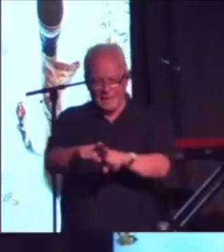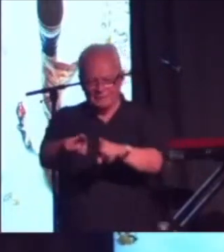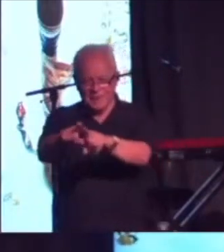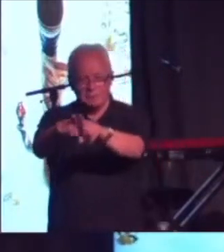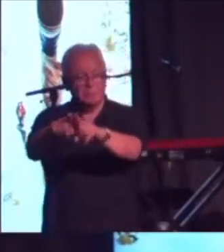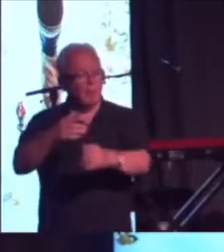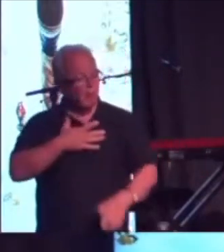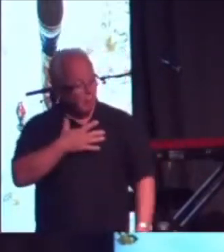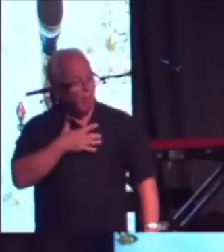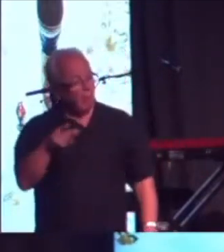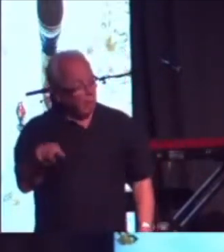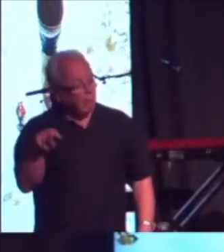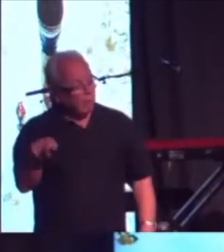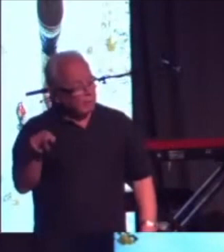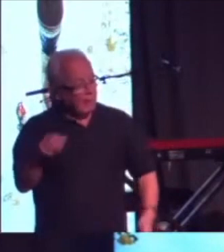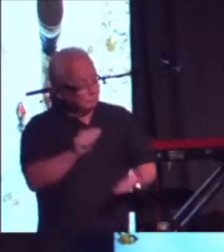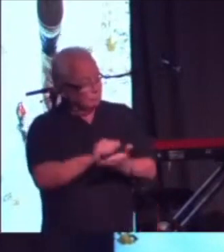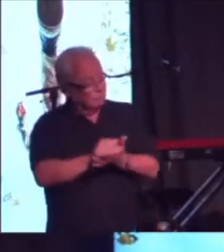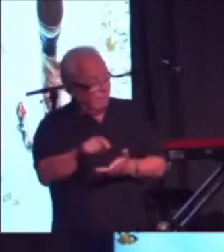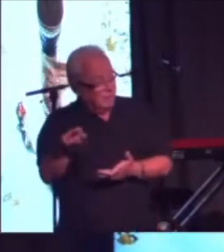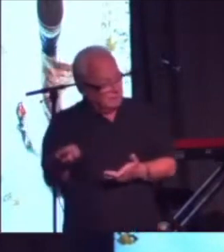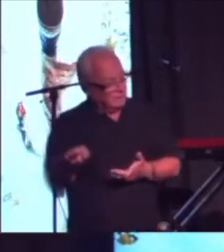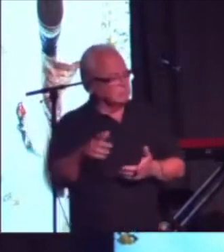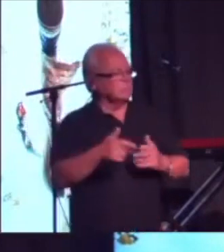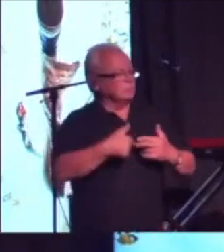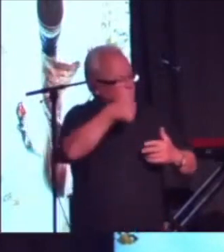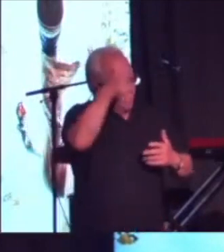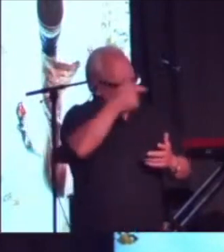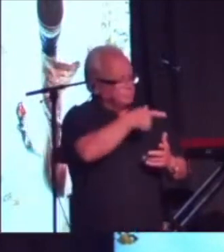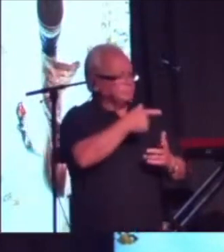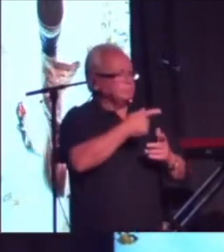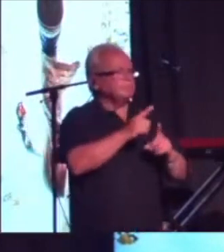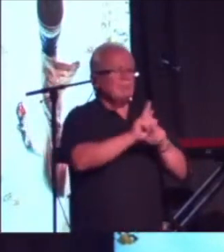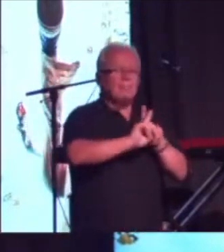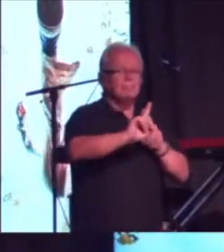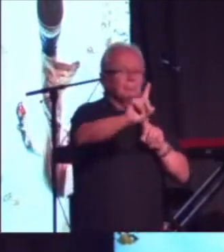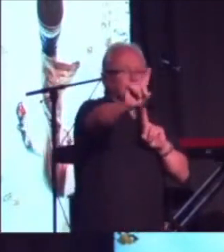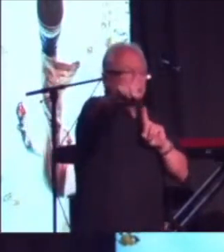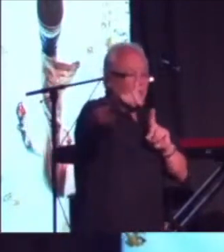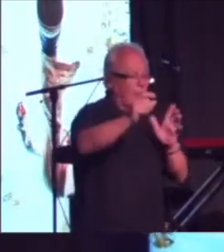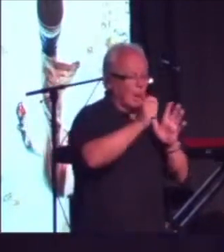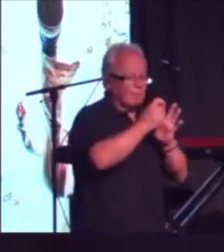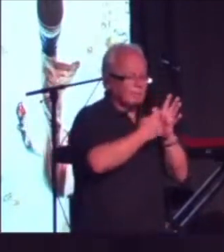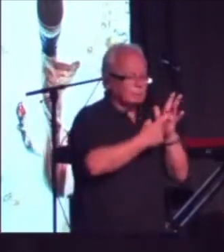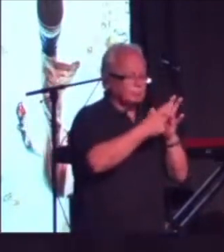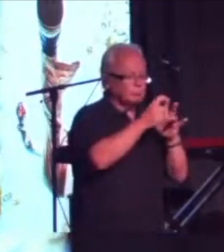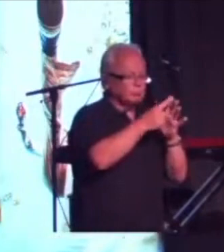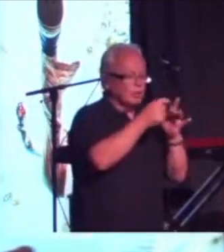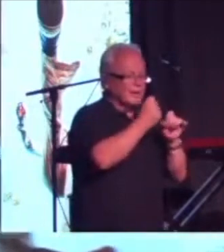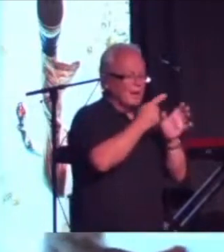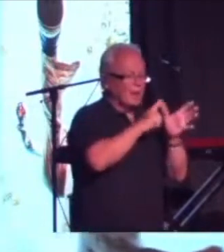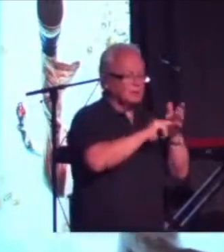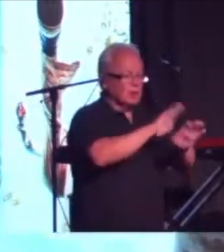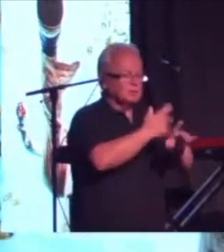in consistency. You see, because when he had the money, he could wine and dine them, he could give them access, he had more friends than he could